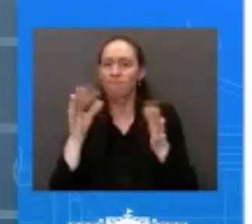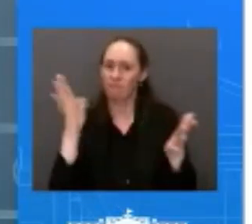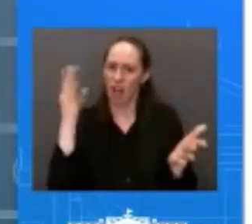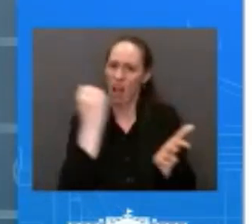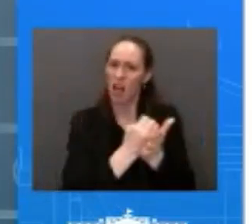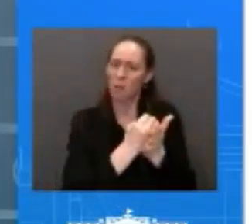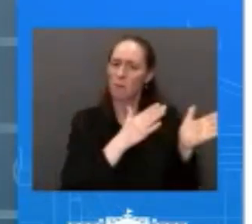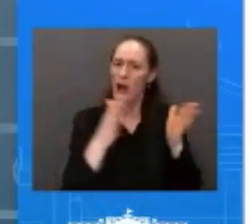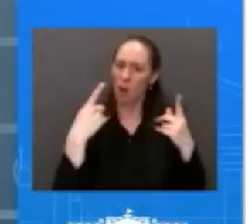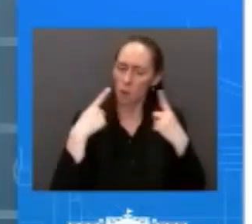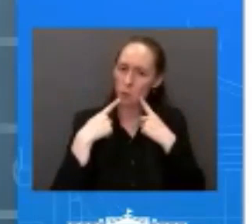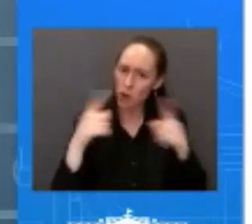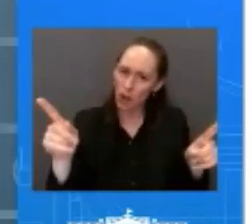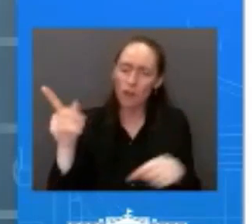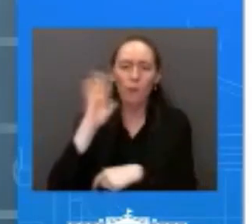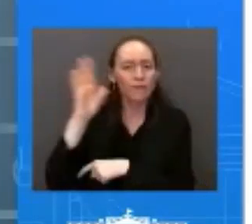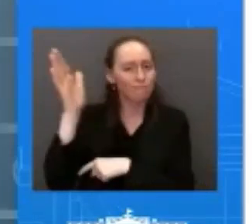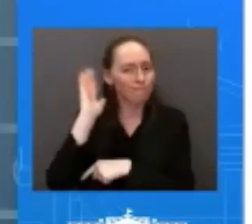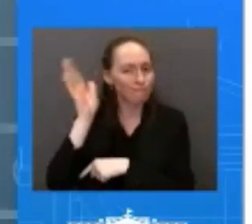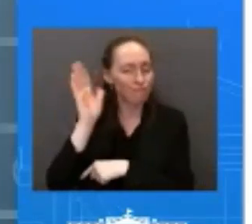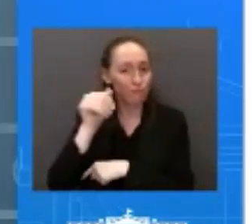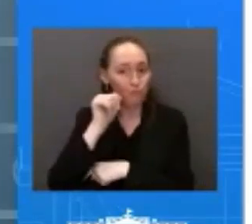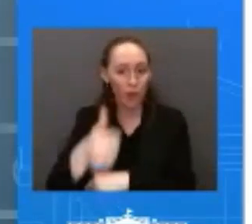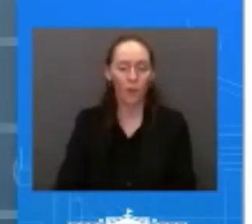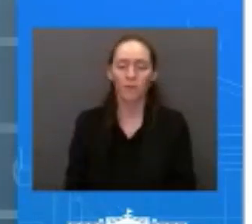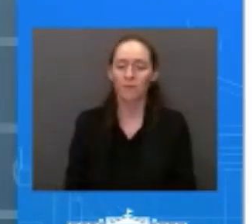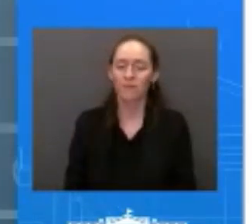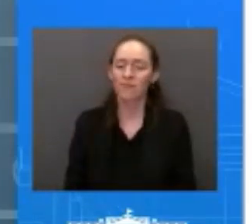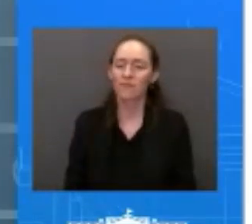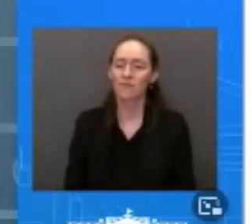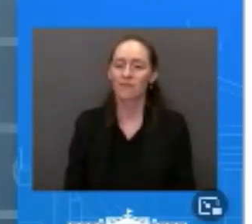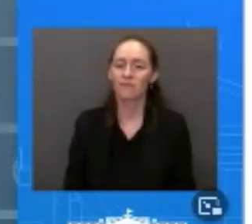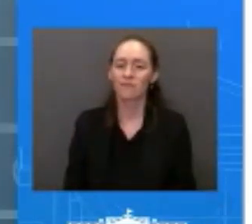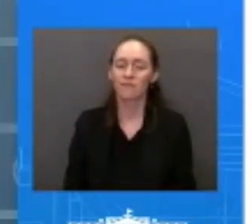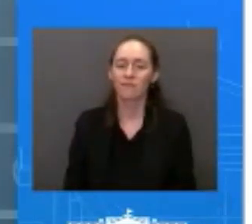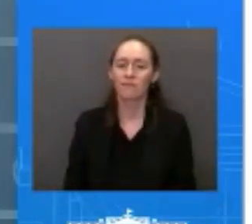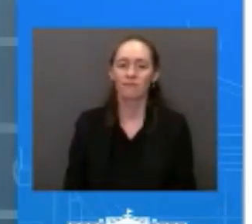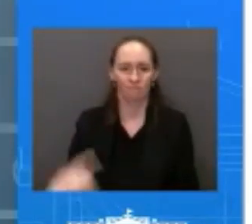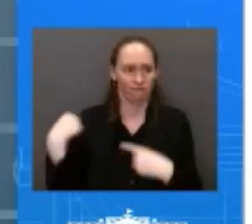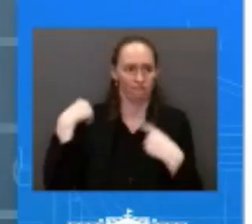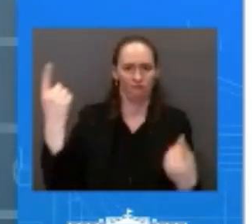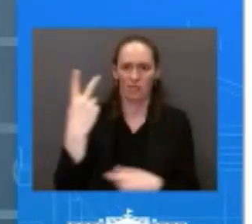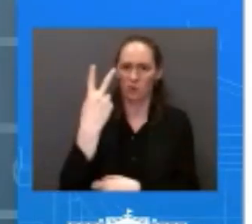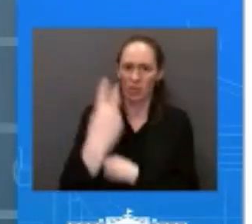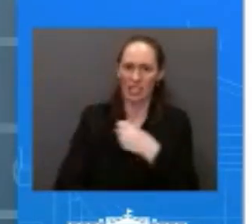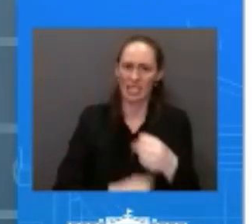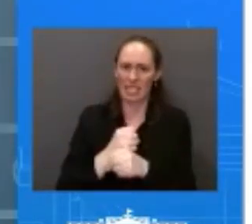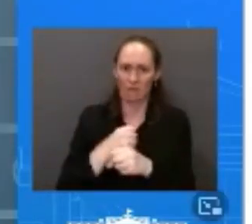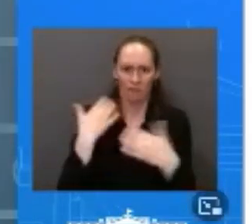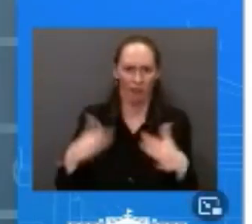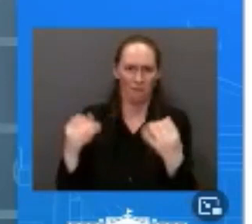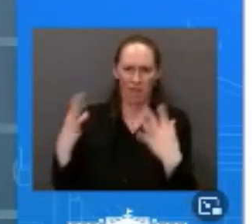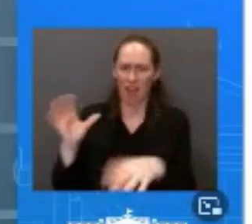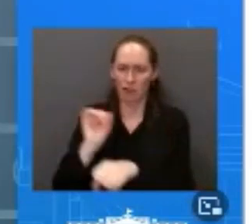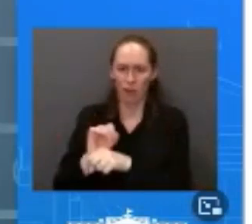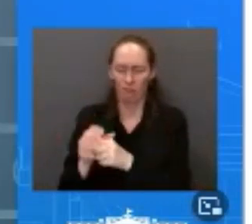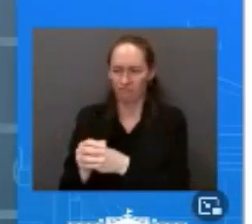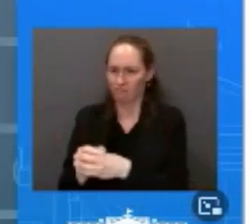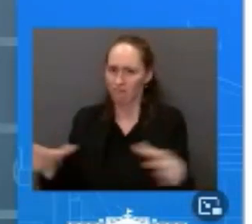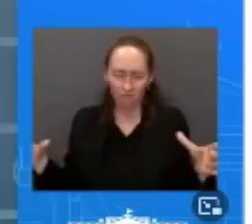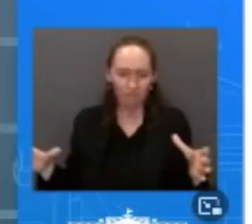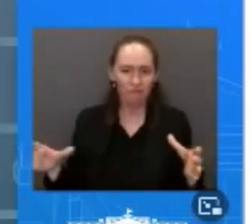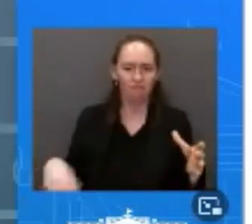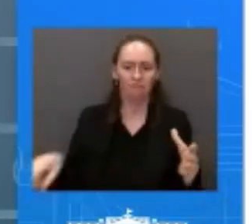million jobs created, the two strongest years of job growth in history, 750,000 manufacturing jobs created, the